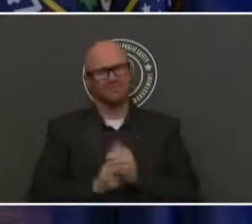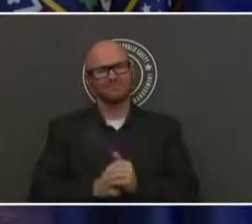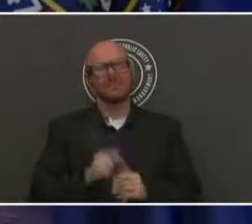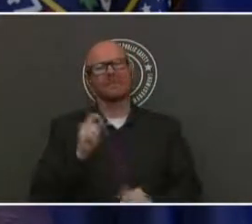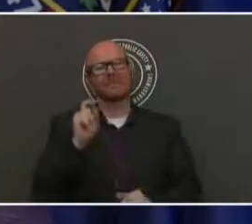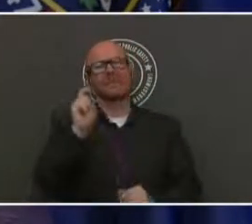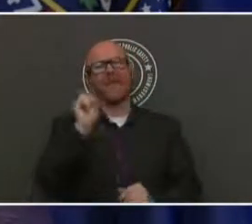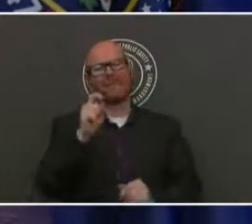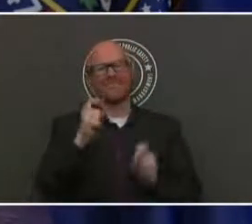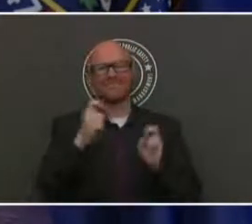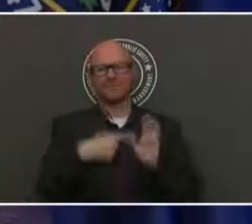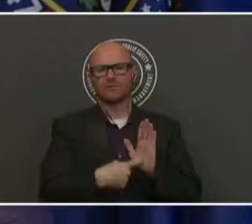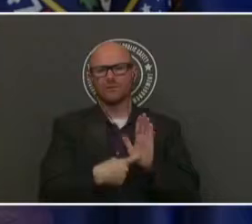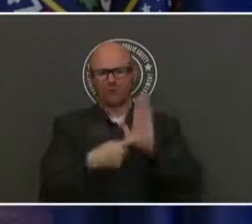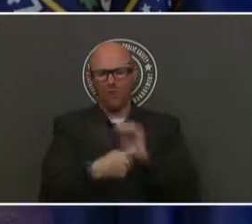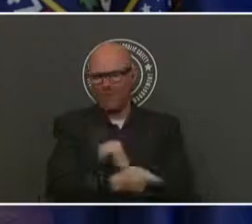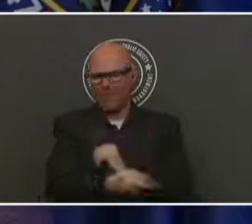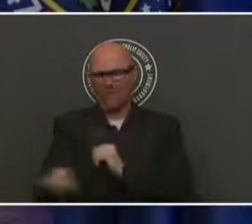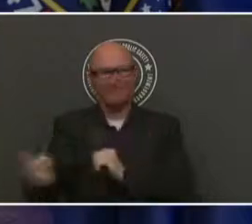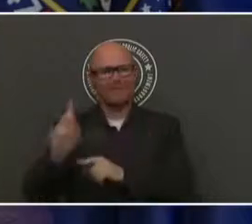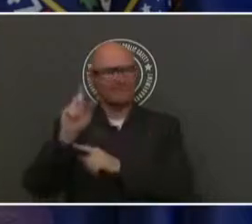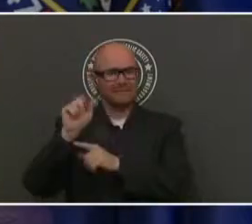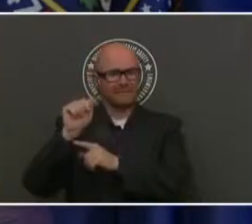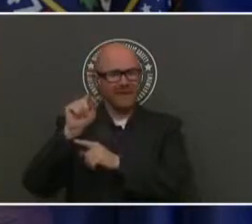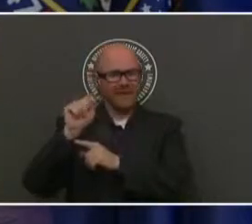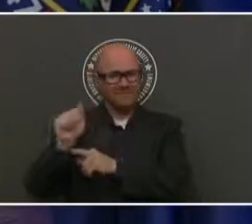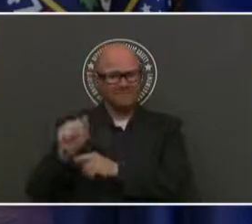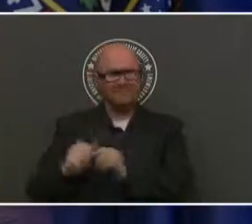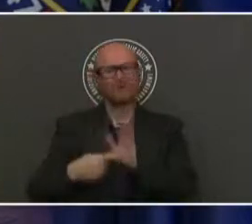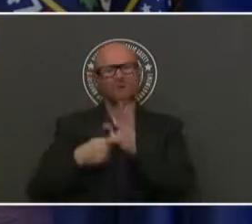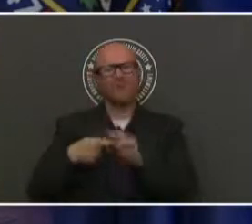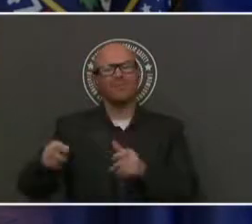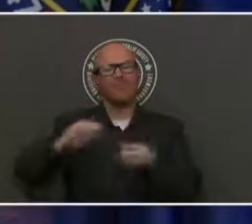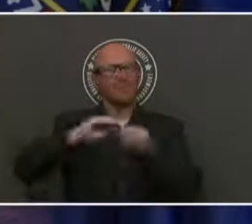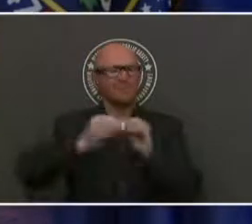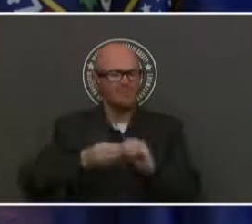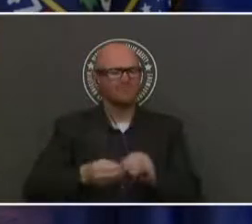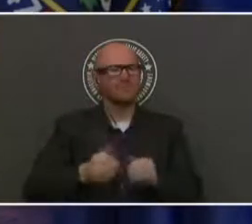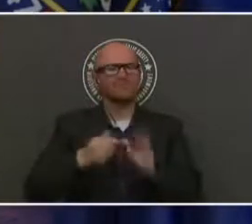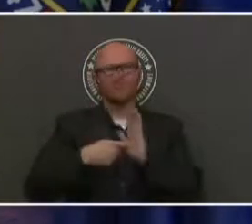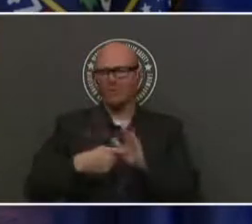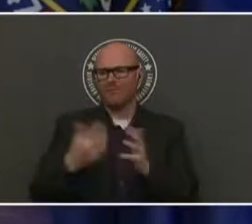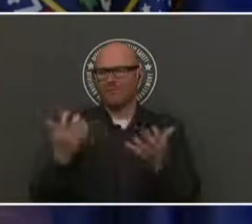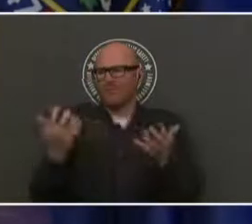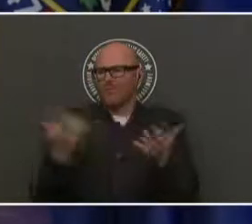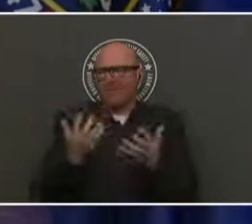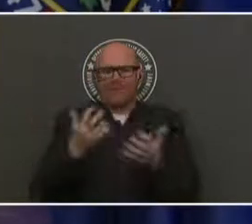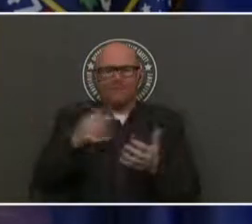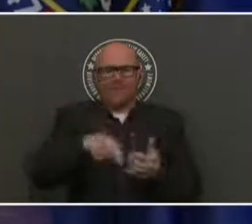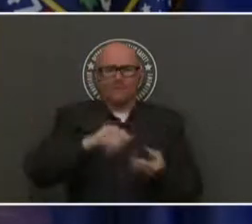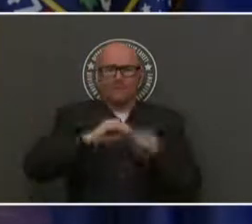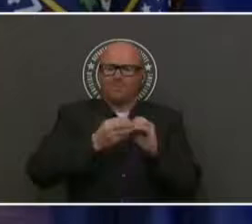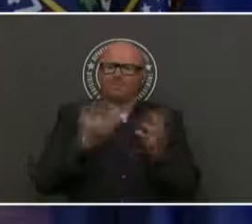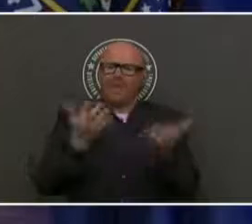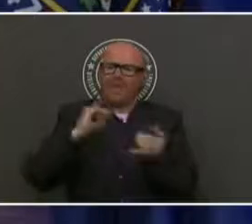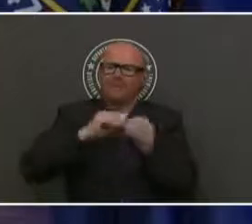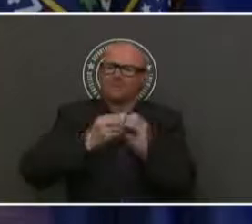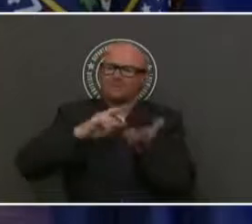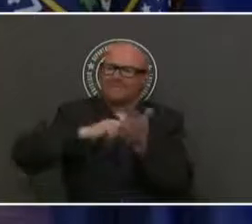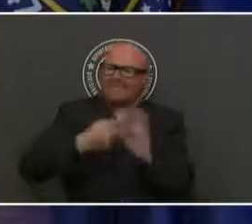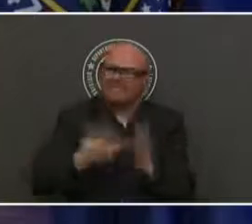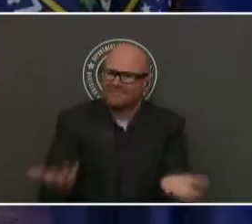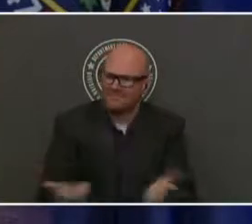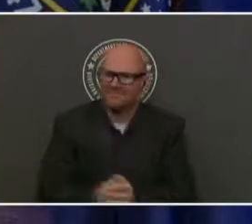by showing them the data, by helping them understand what the data means, because it can be very